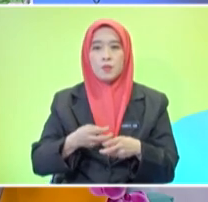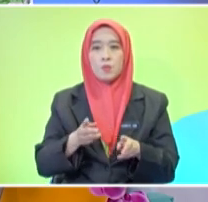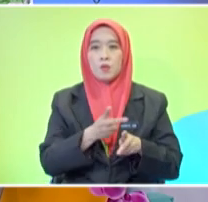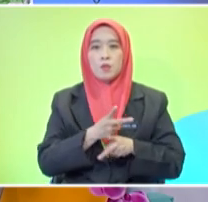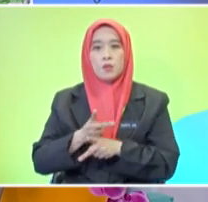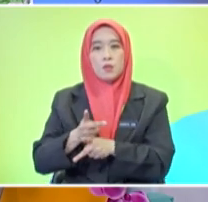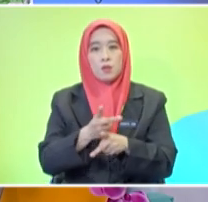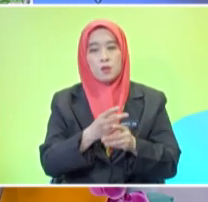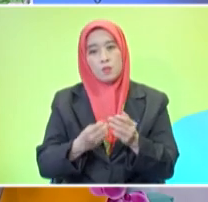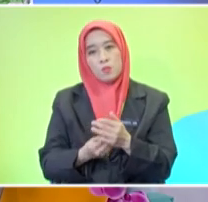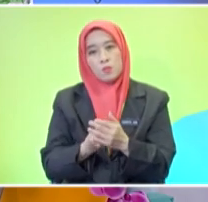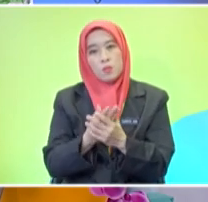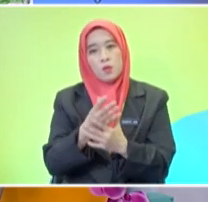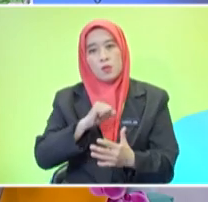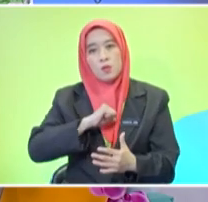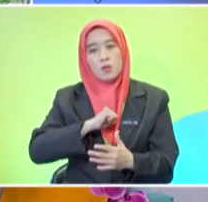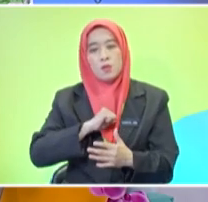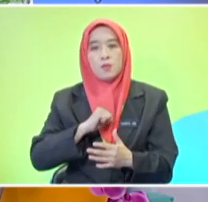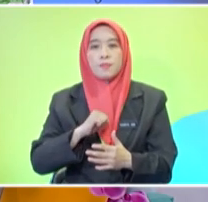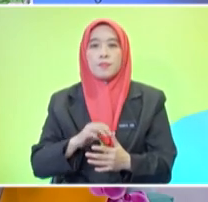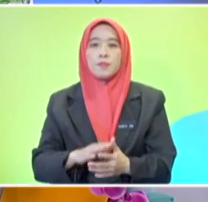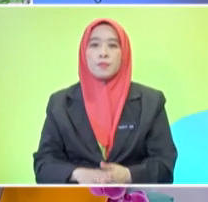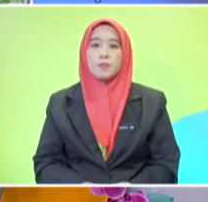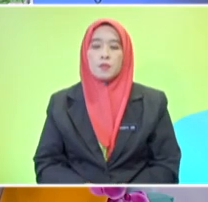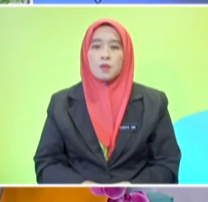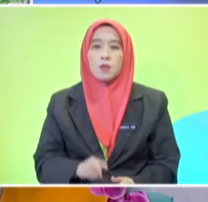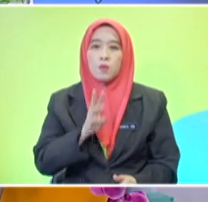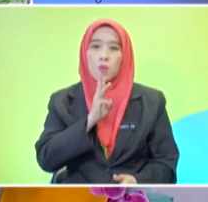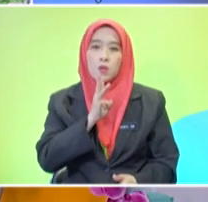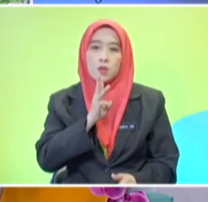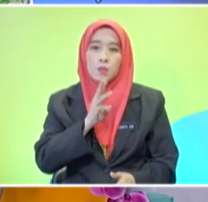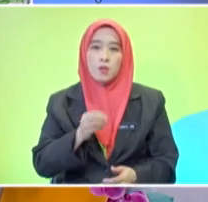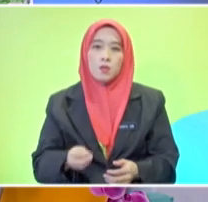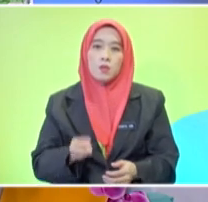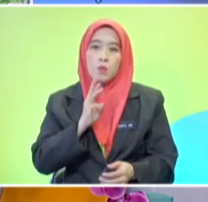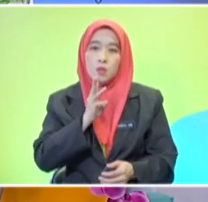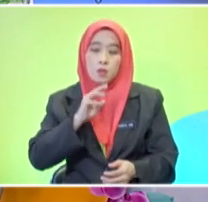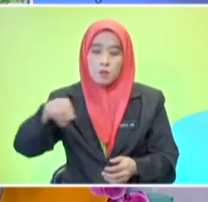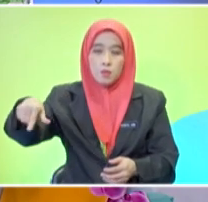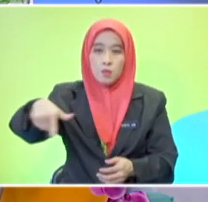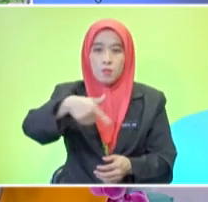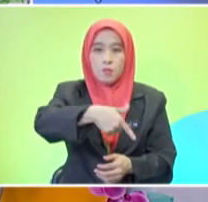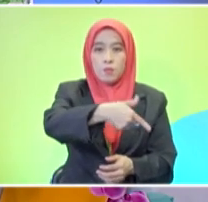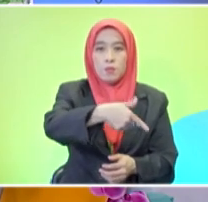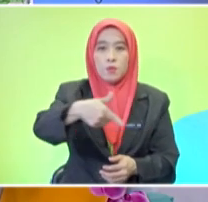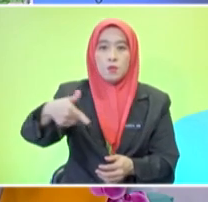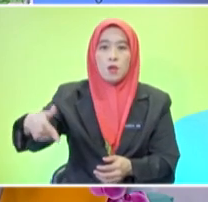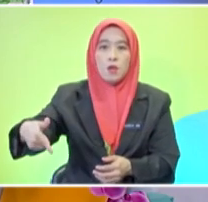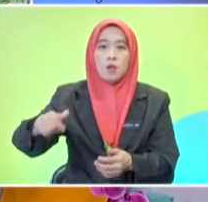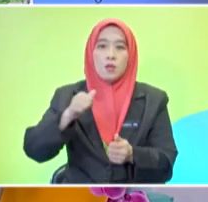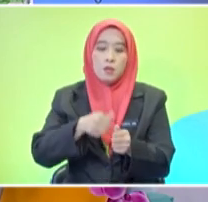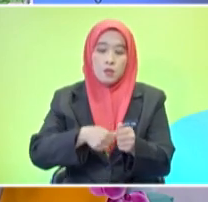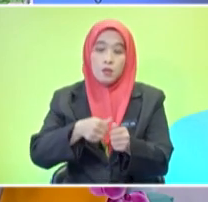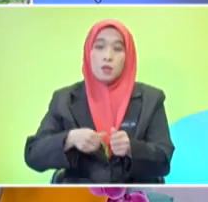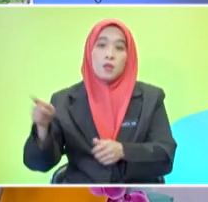it's hard for him to be specific on the time he watered the plant every day. So because of that, there